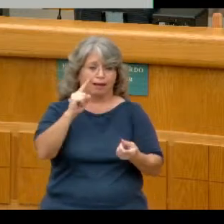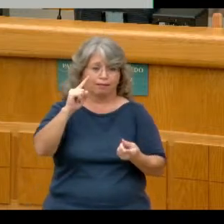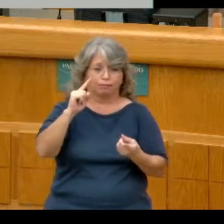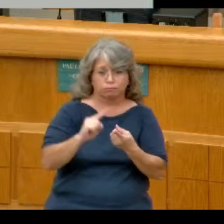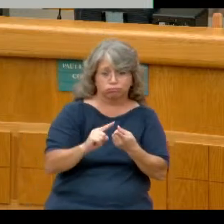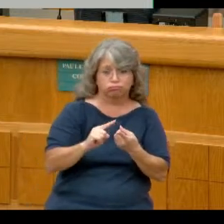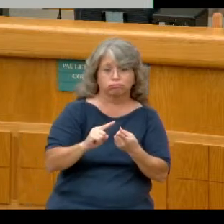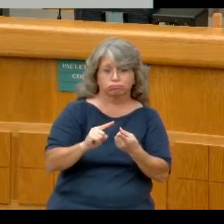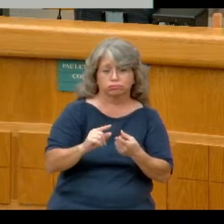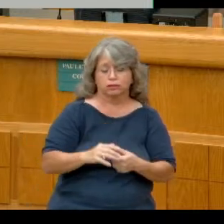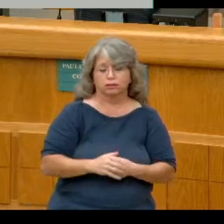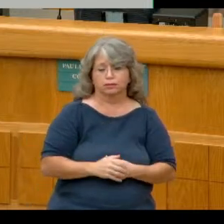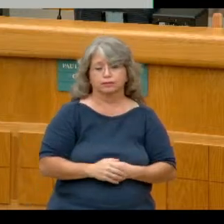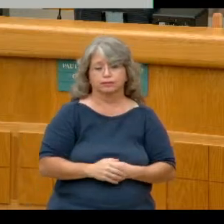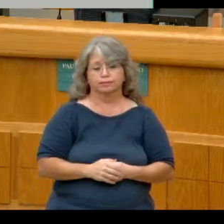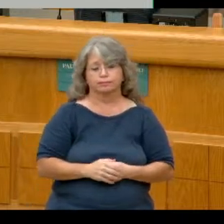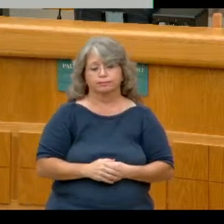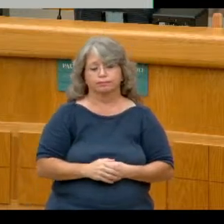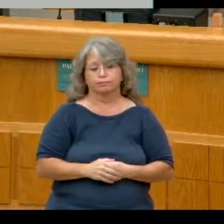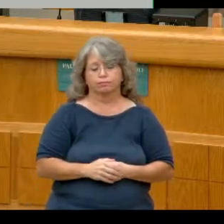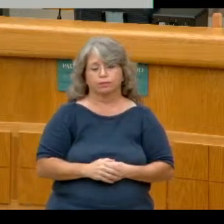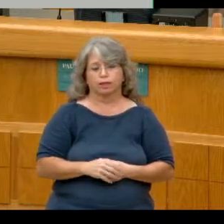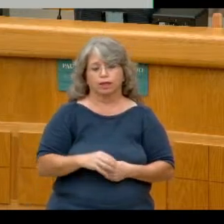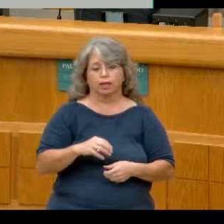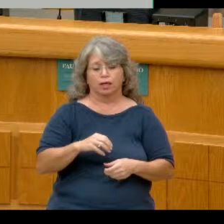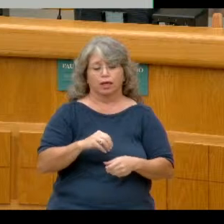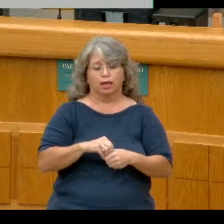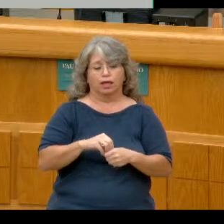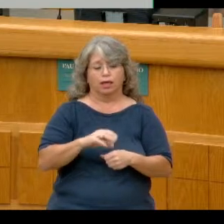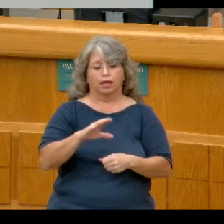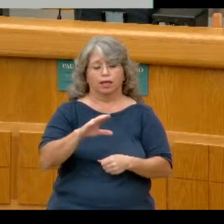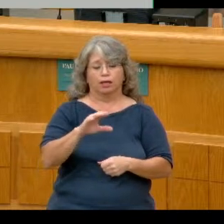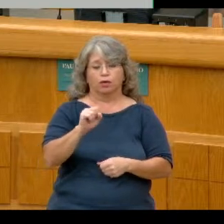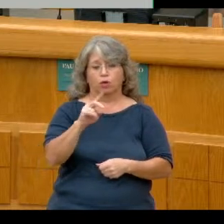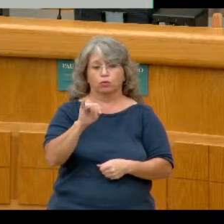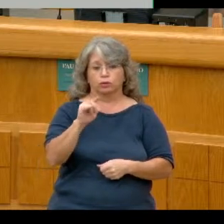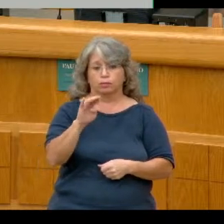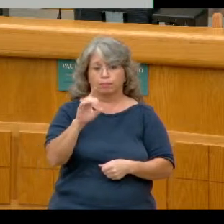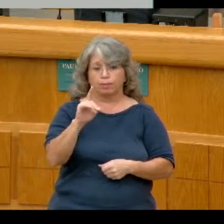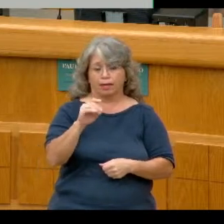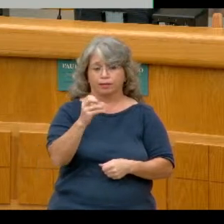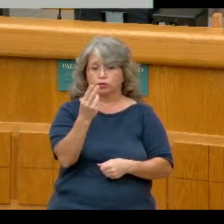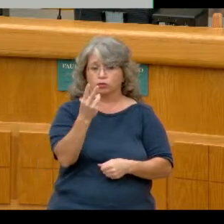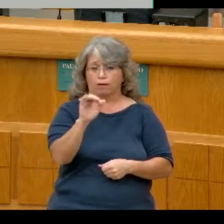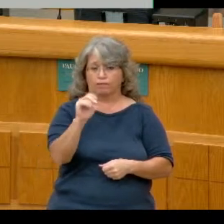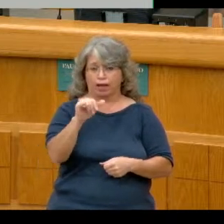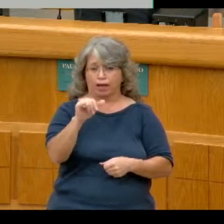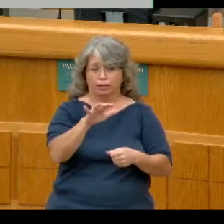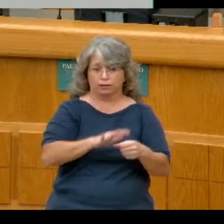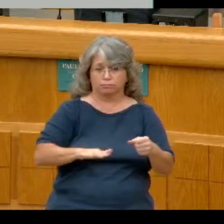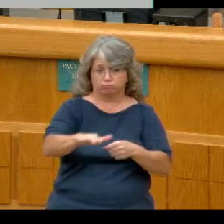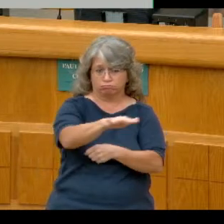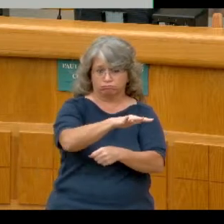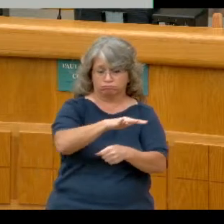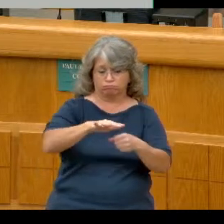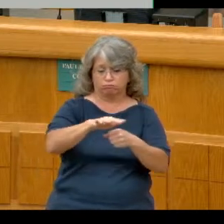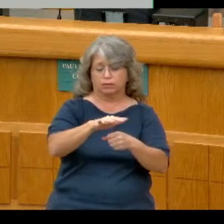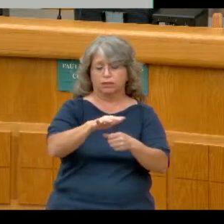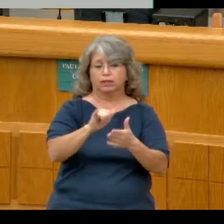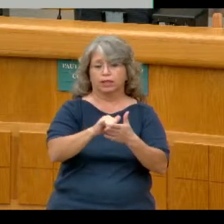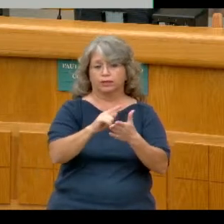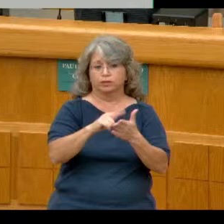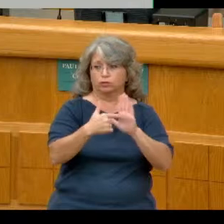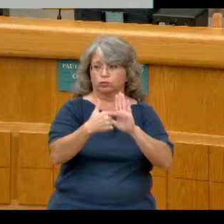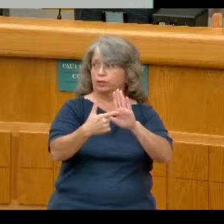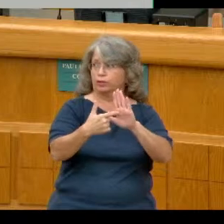lower. In the Coastal Bend area, we look at the 12 different counties. That's what's represented on this graph, the new cases per day.